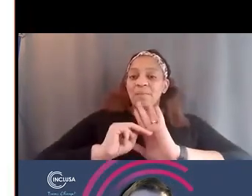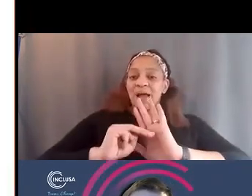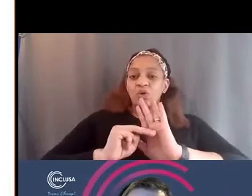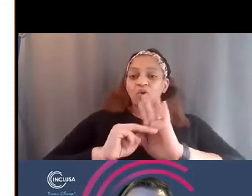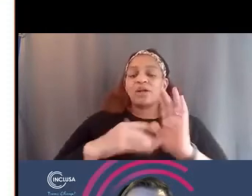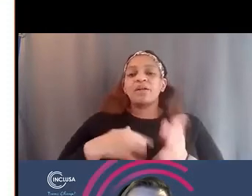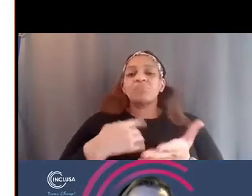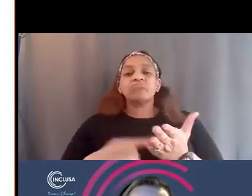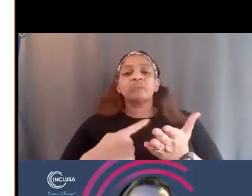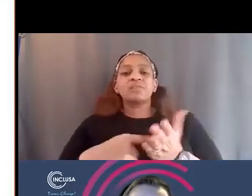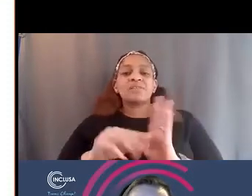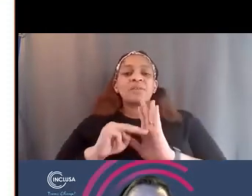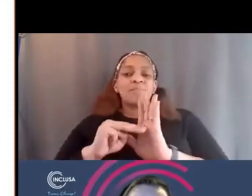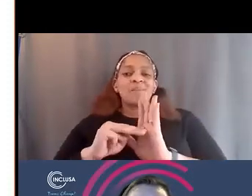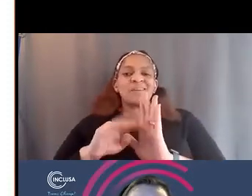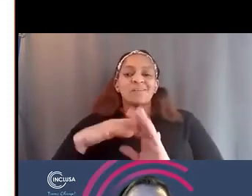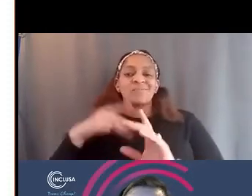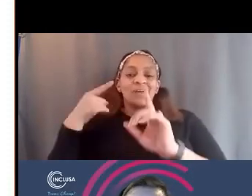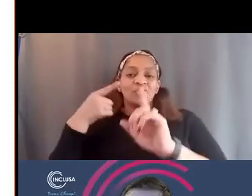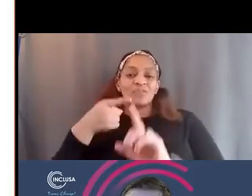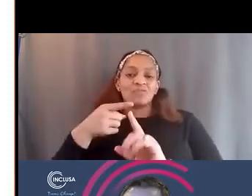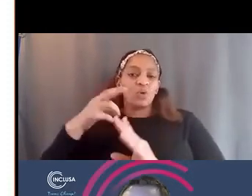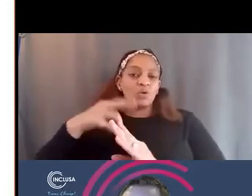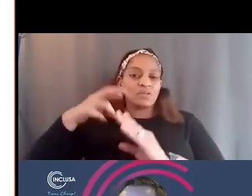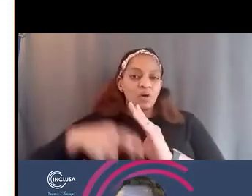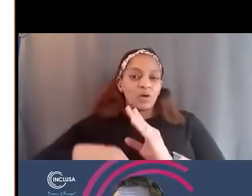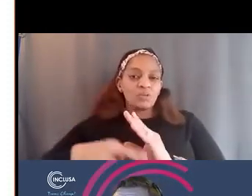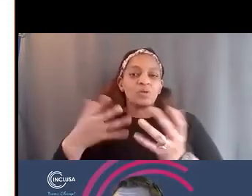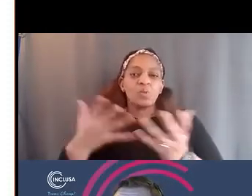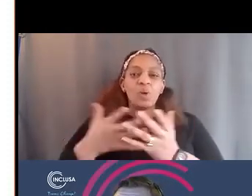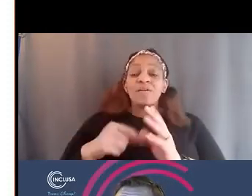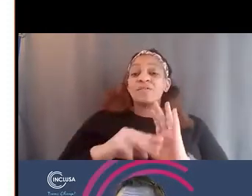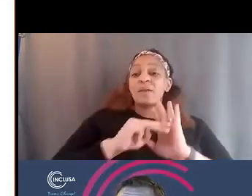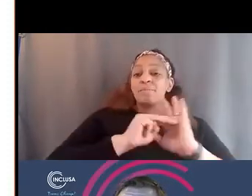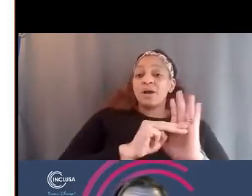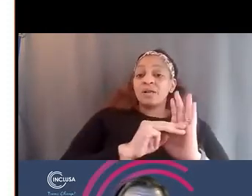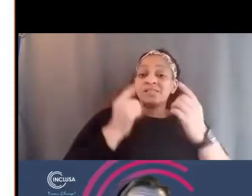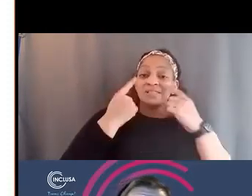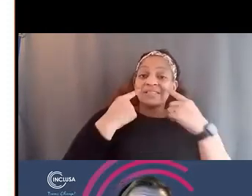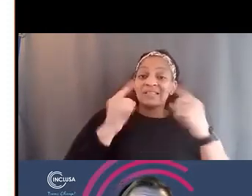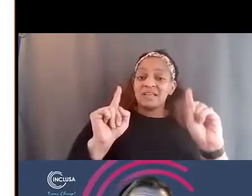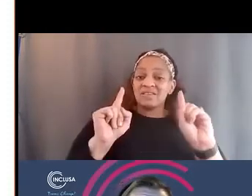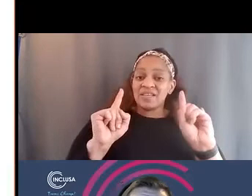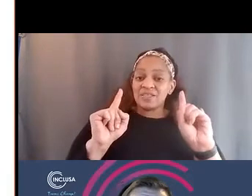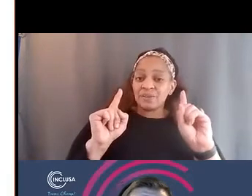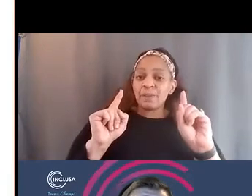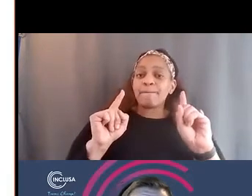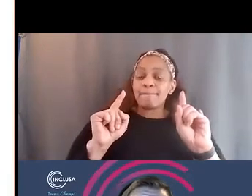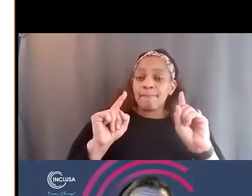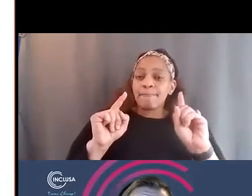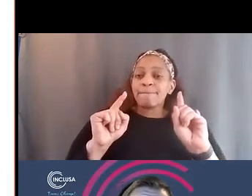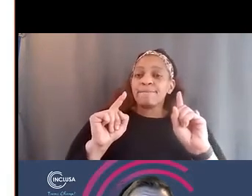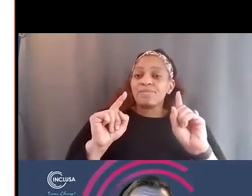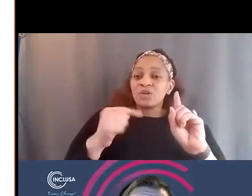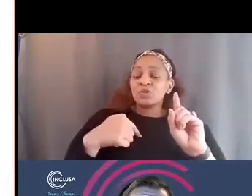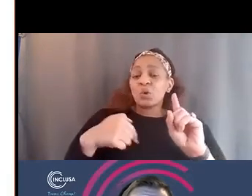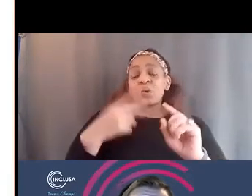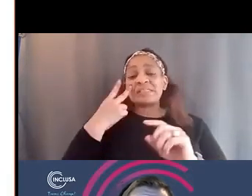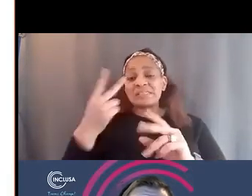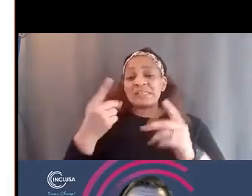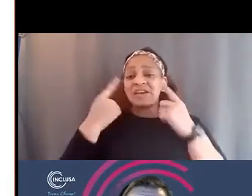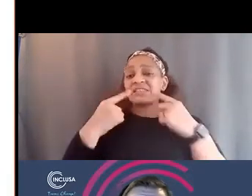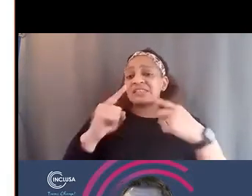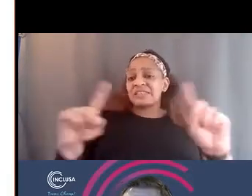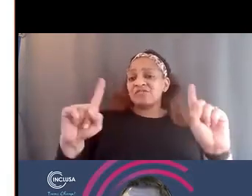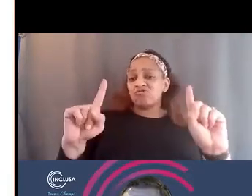and what we've seen as outcomes. But on the forefront, the model is effective, and we found it to be effective, but really the